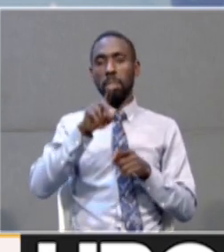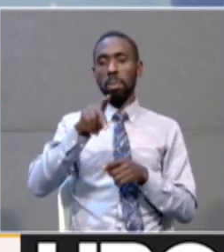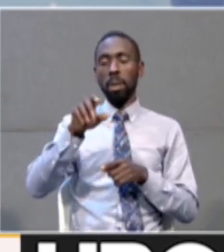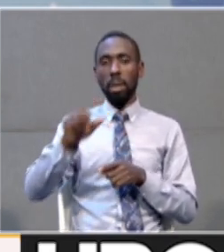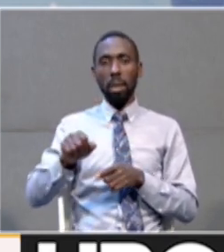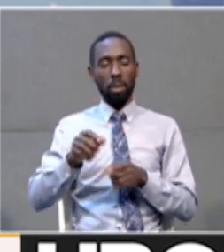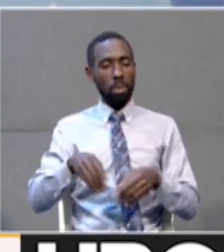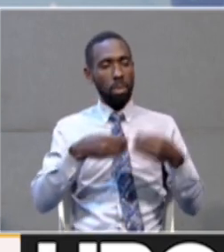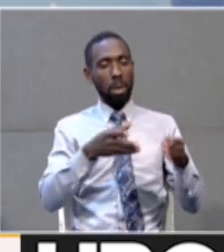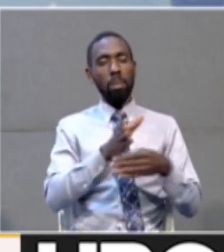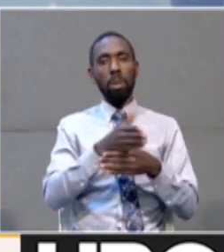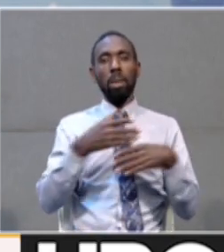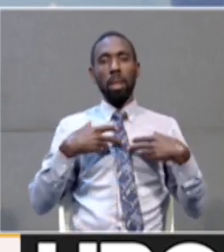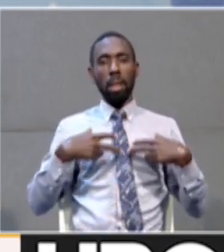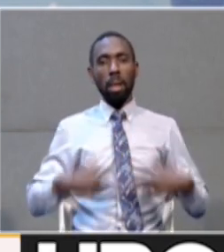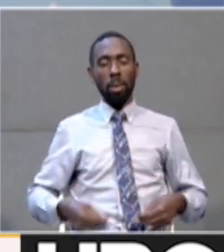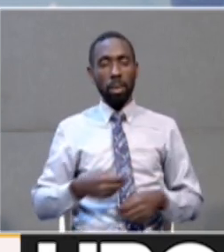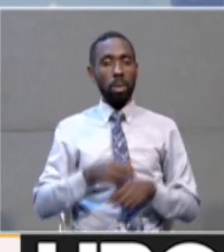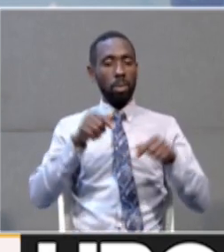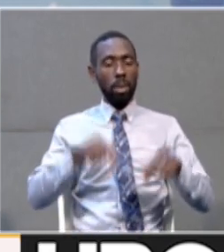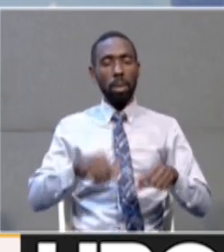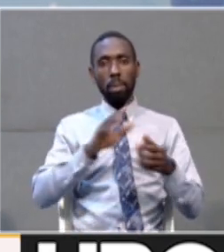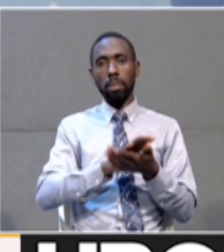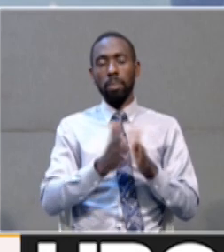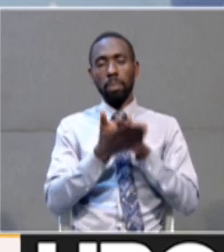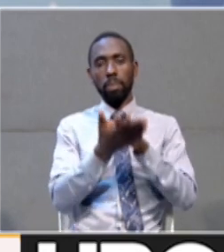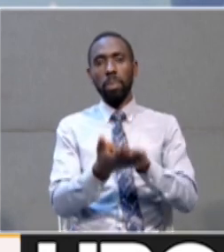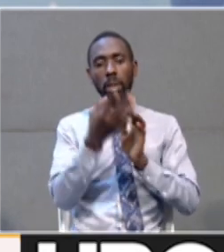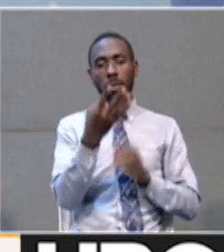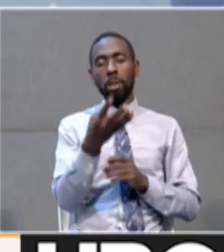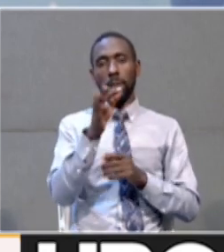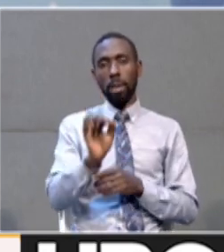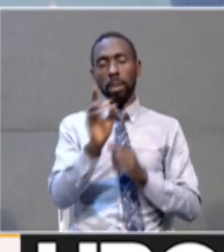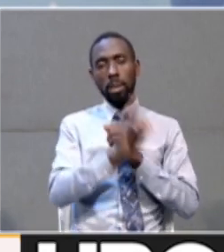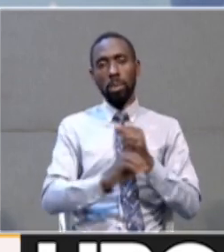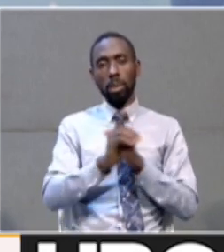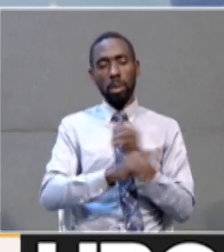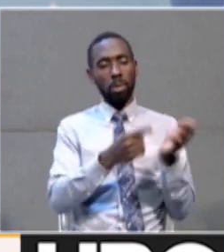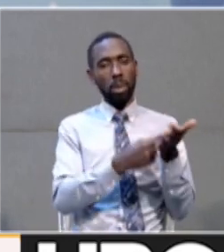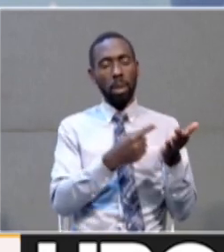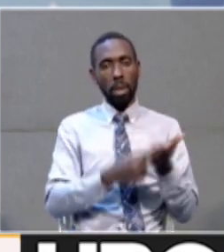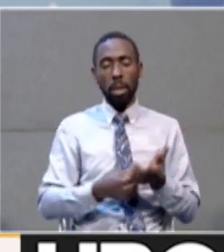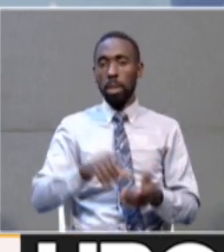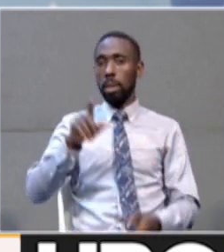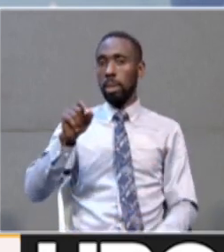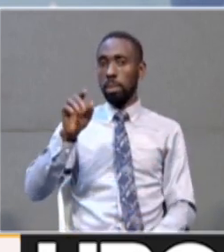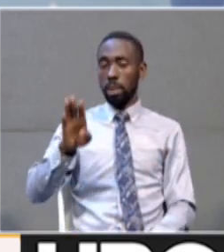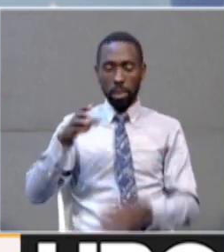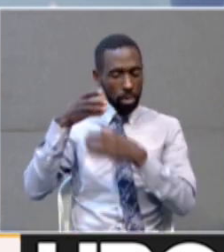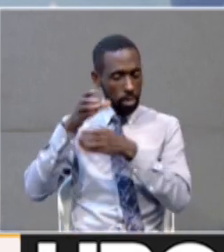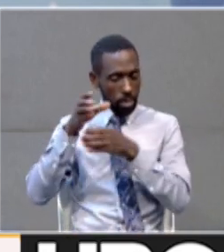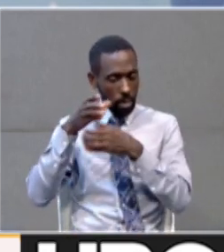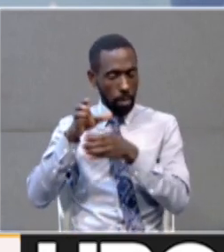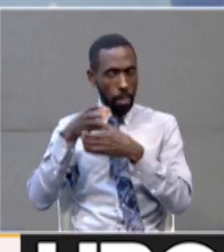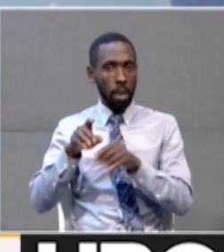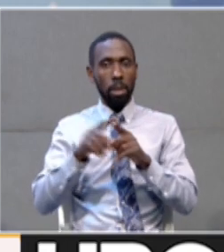Health. The equipment is to be handed over to 48 districts of Uganda in tuberculosis screening